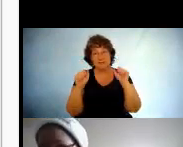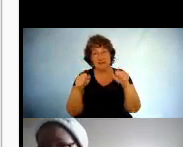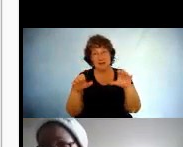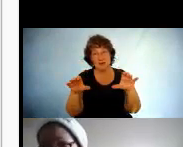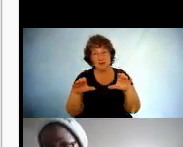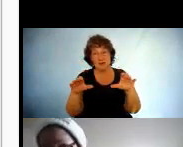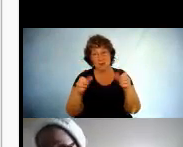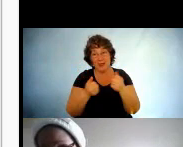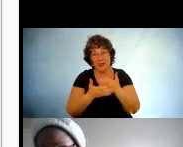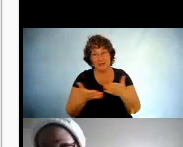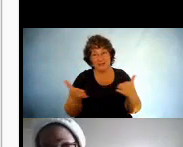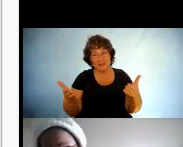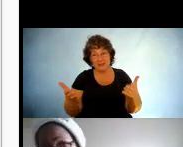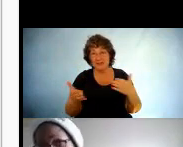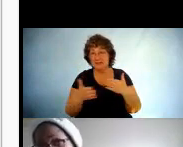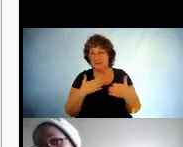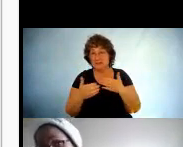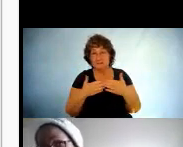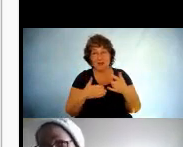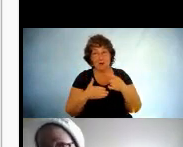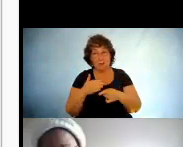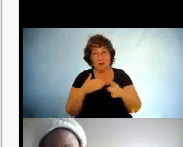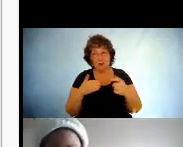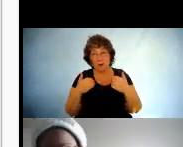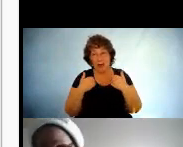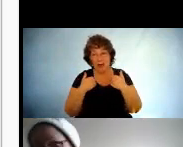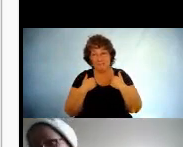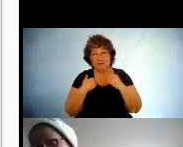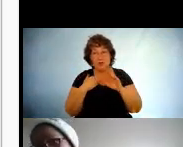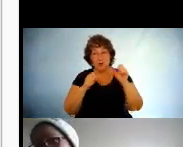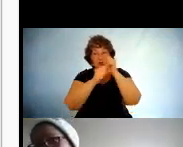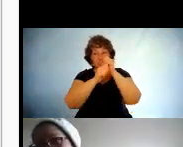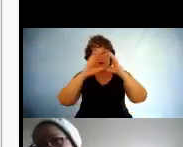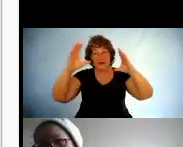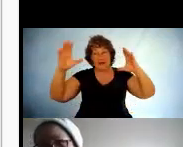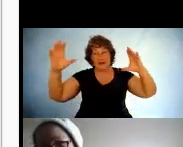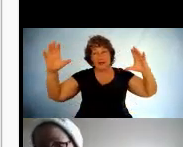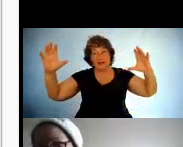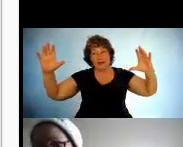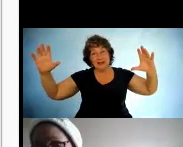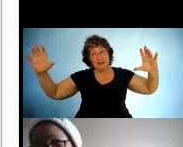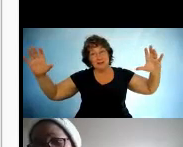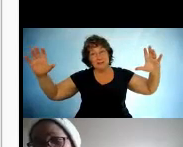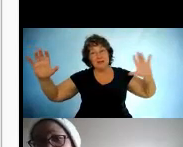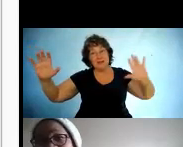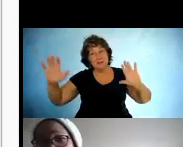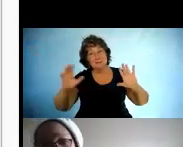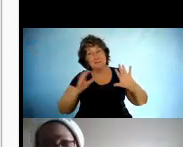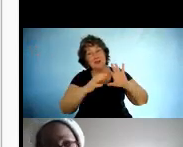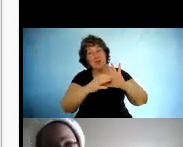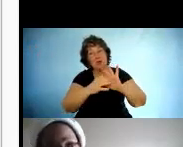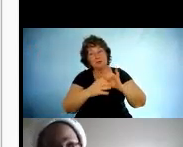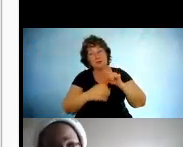says, your dream is your dream, and nobody can take that away from you.